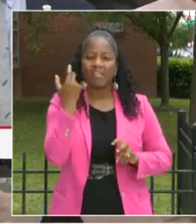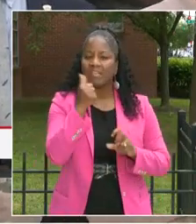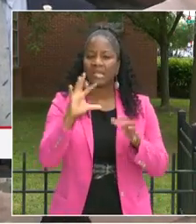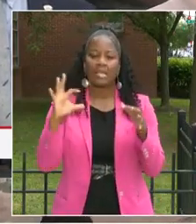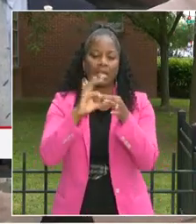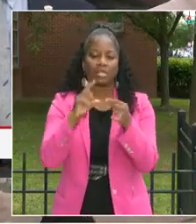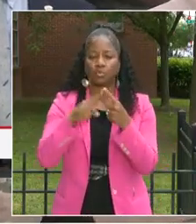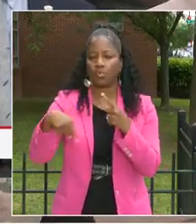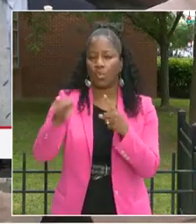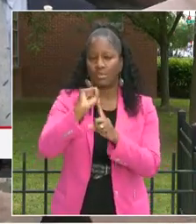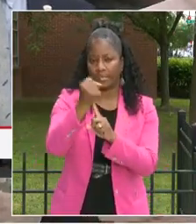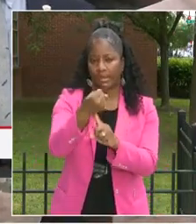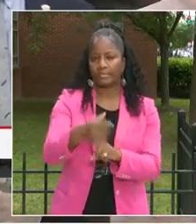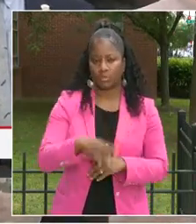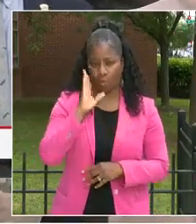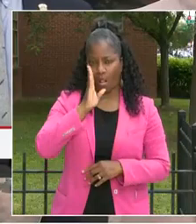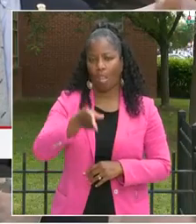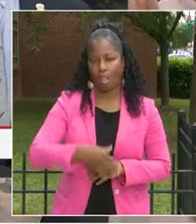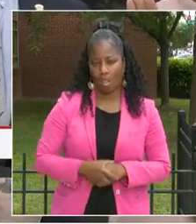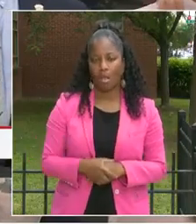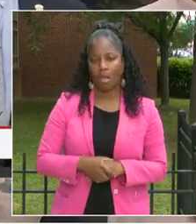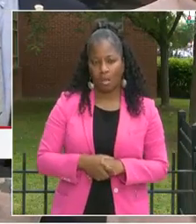those cases.